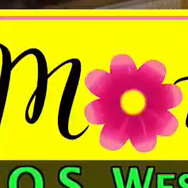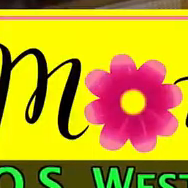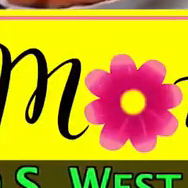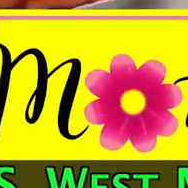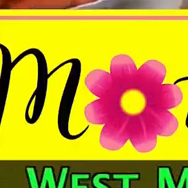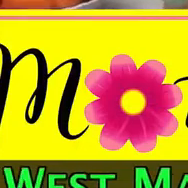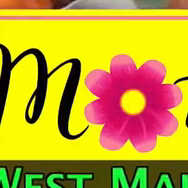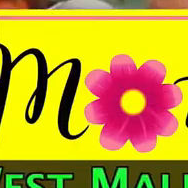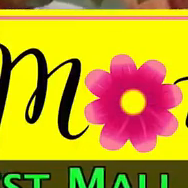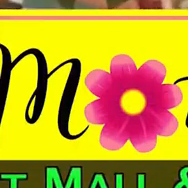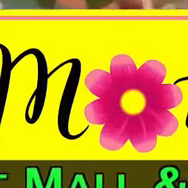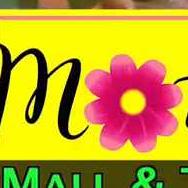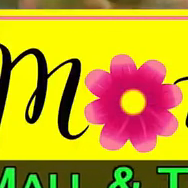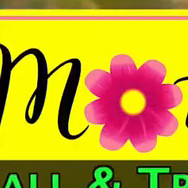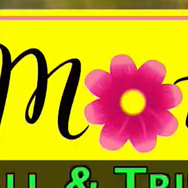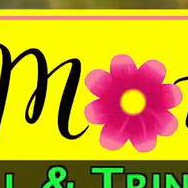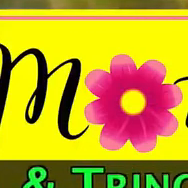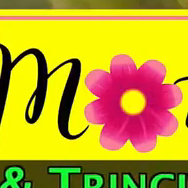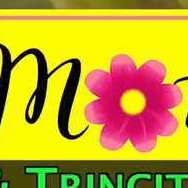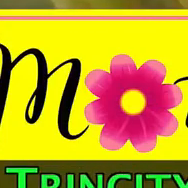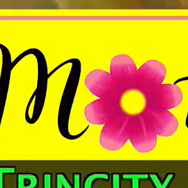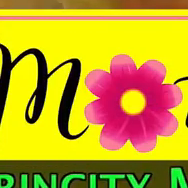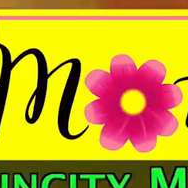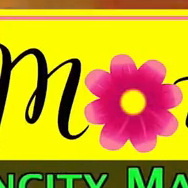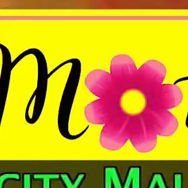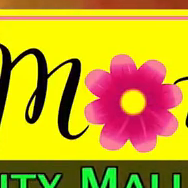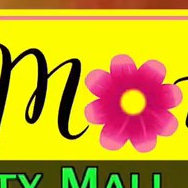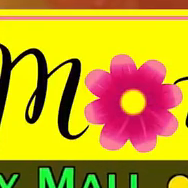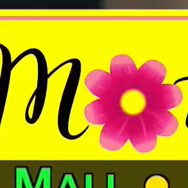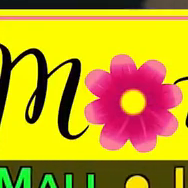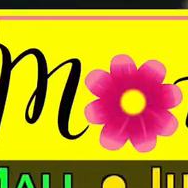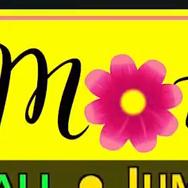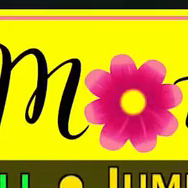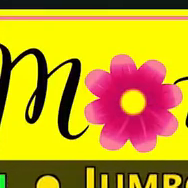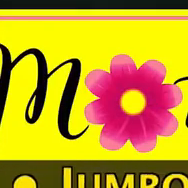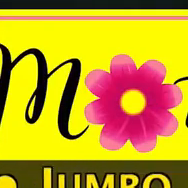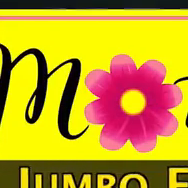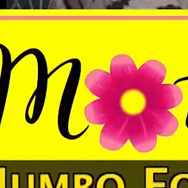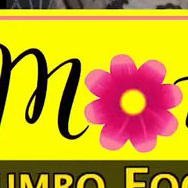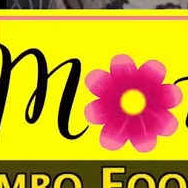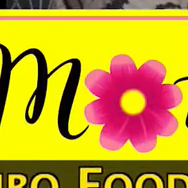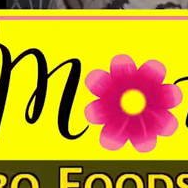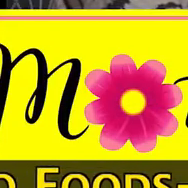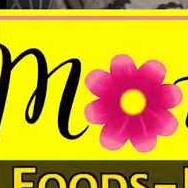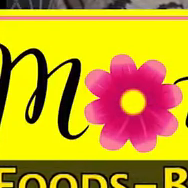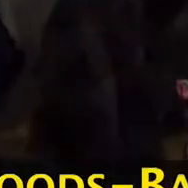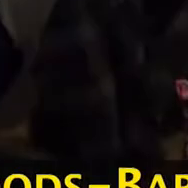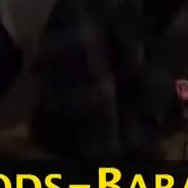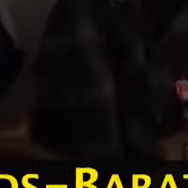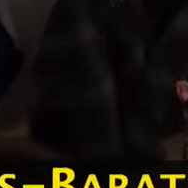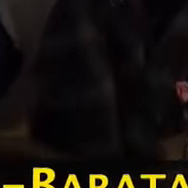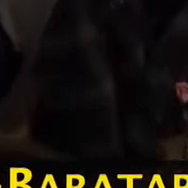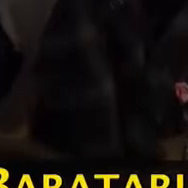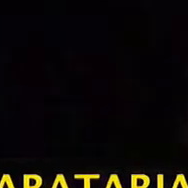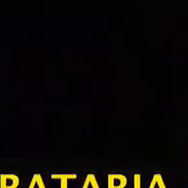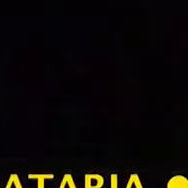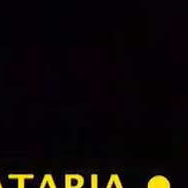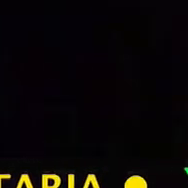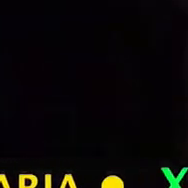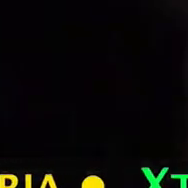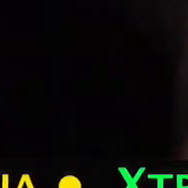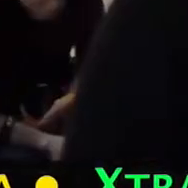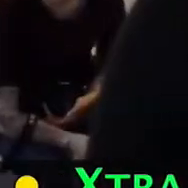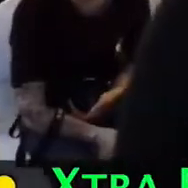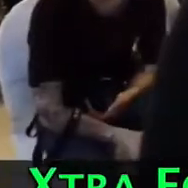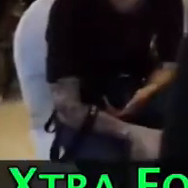Mama, Mama, you know I love you. Mother's Day, Sunday, 12th May at the luxurious